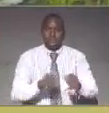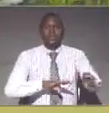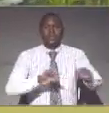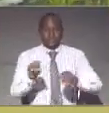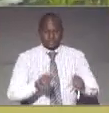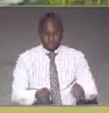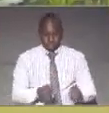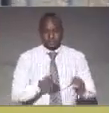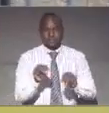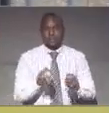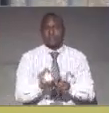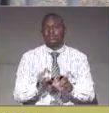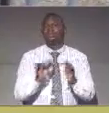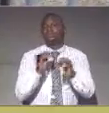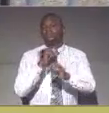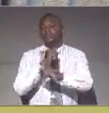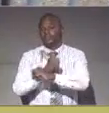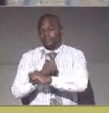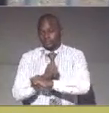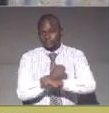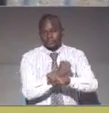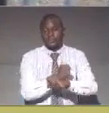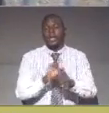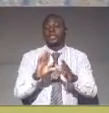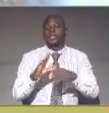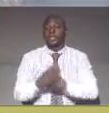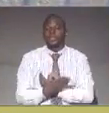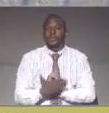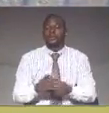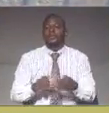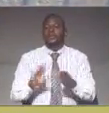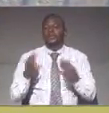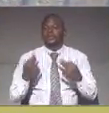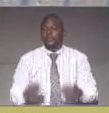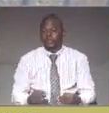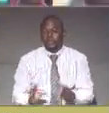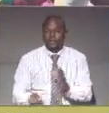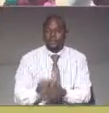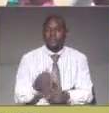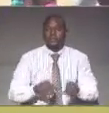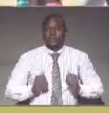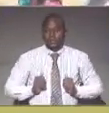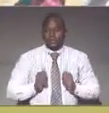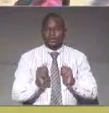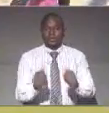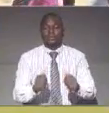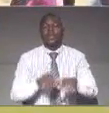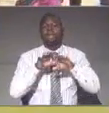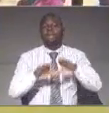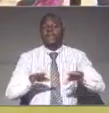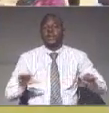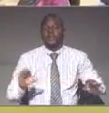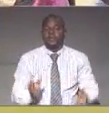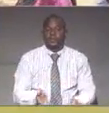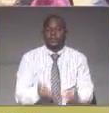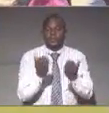management, conservation of natural and cultural heritage, product development, and tourism destination marketing and